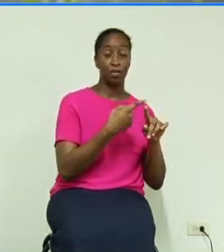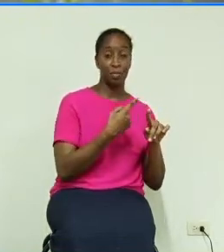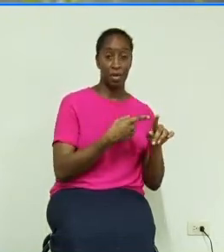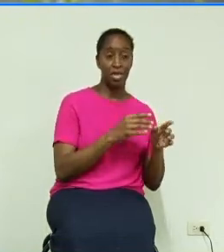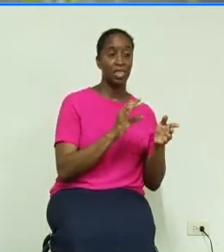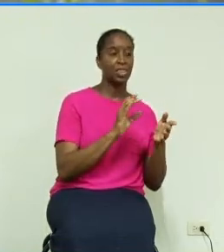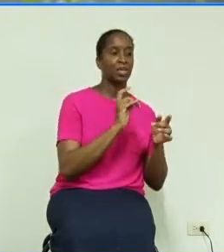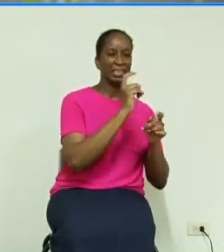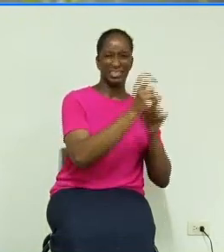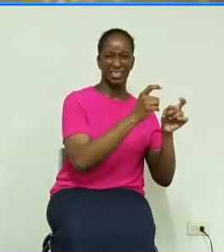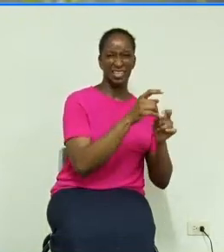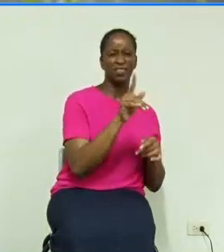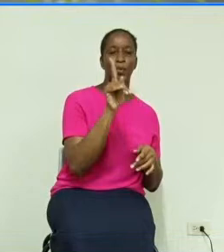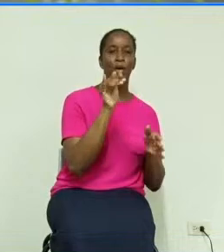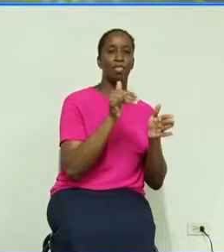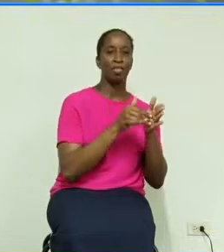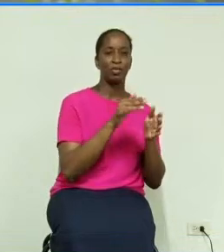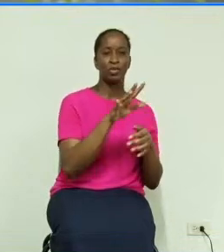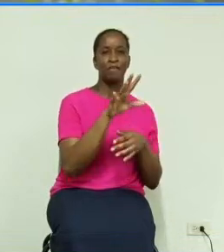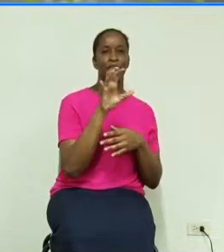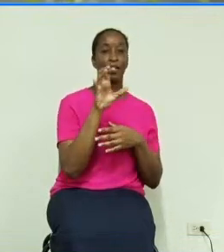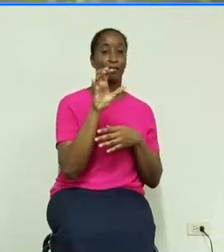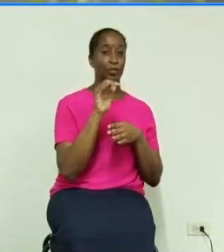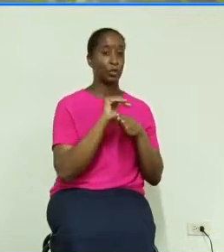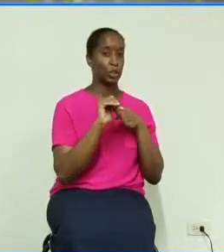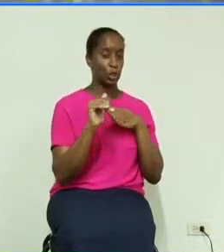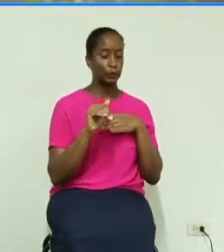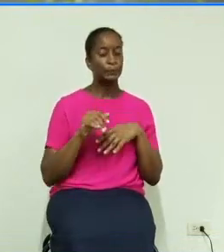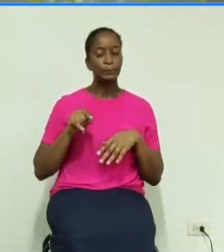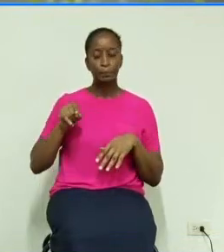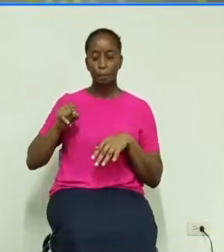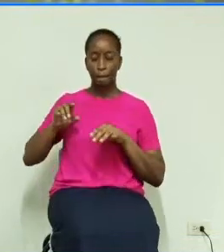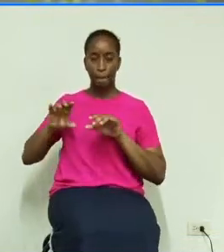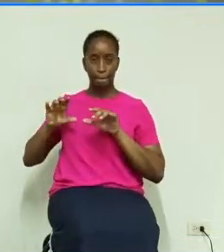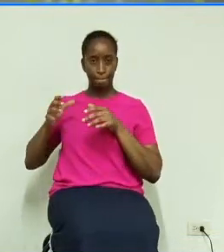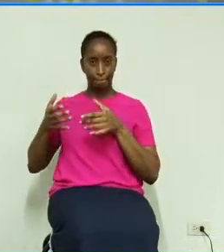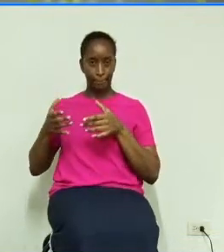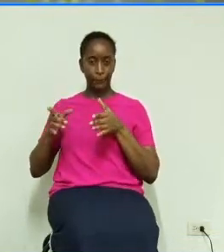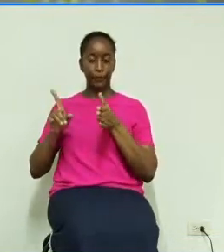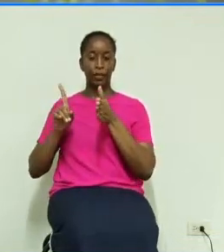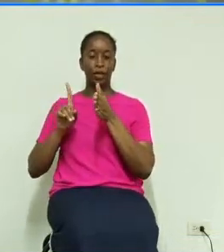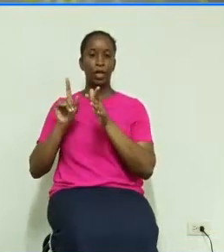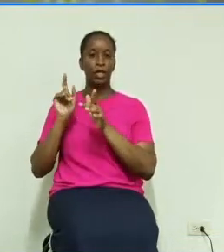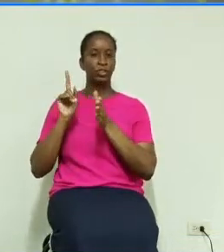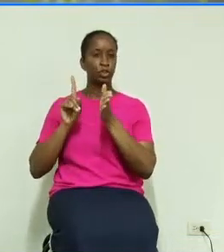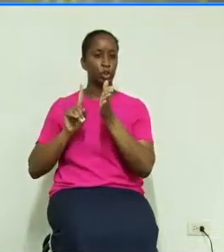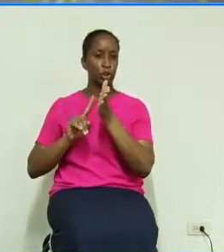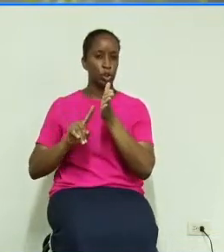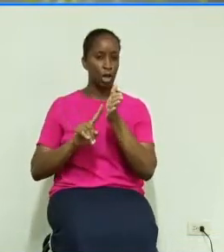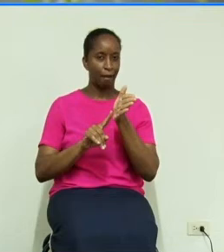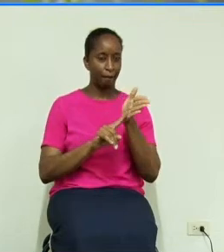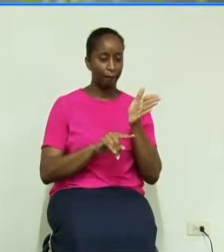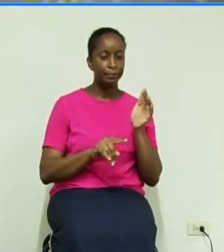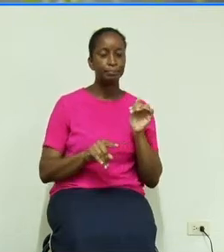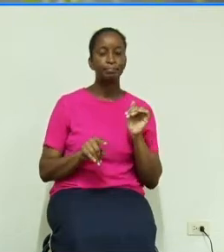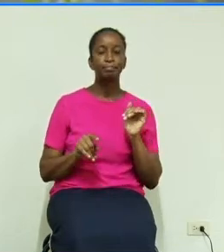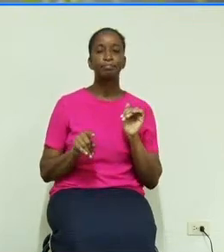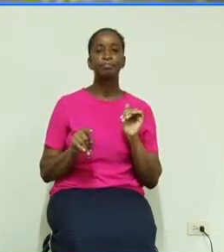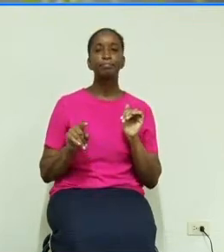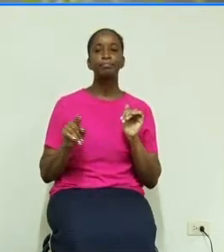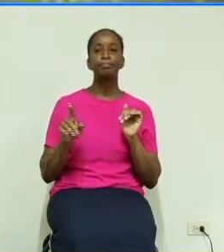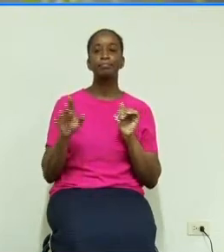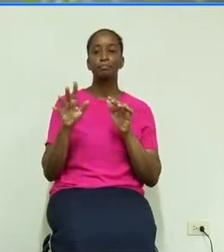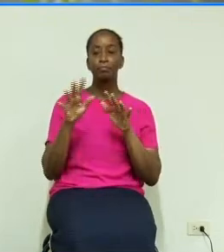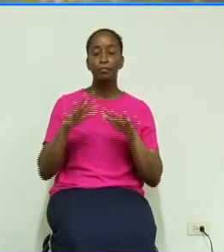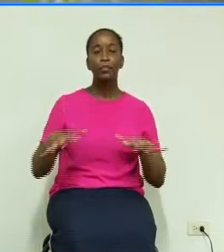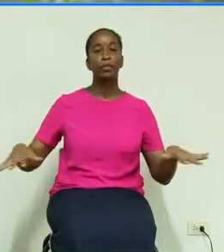I will repeat it, yes, Chair. The Commonwealth Parliamentary Association notes in a 2021 survey that Barbados' senators are the lowest